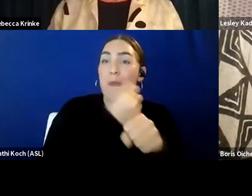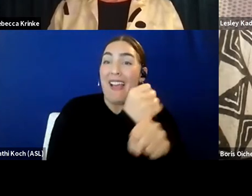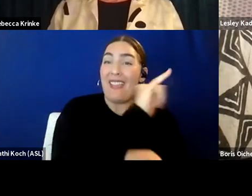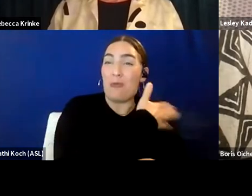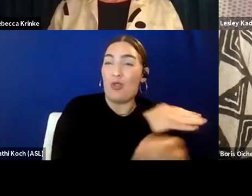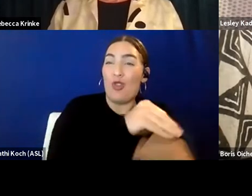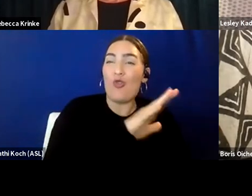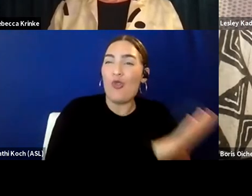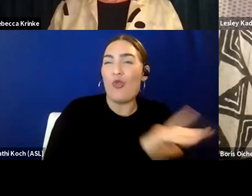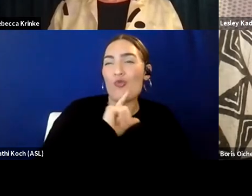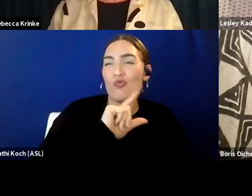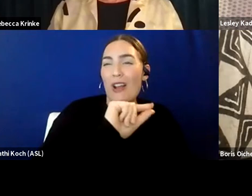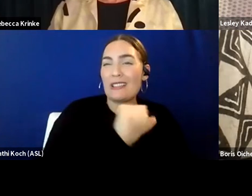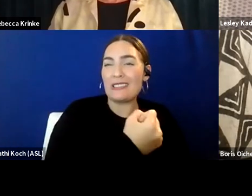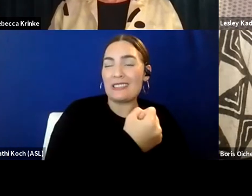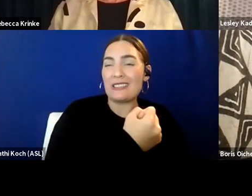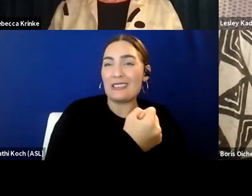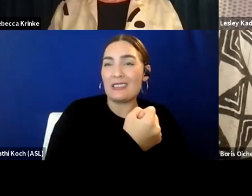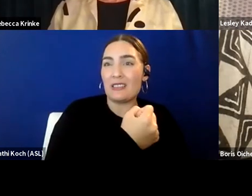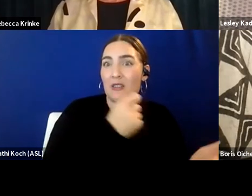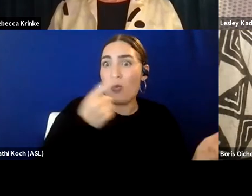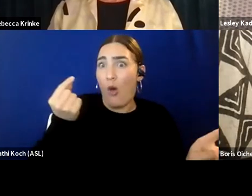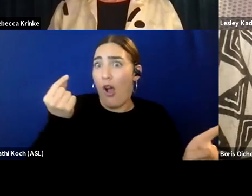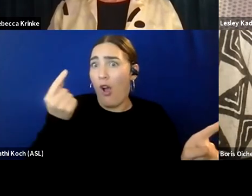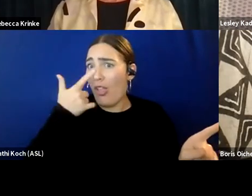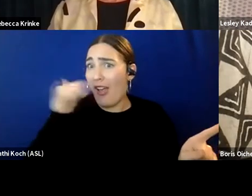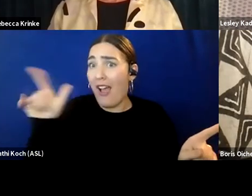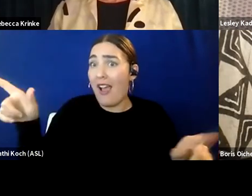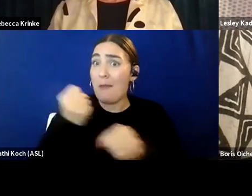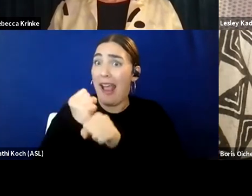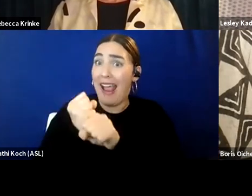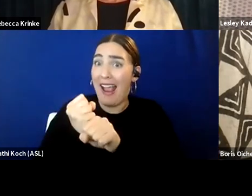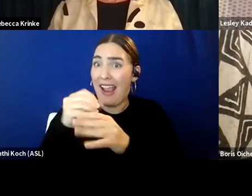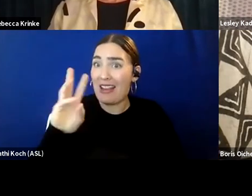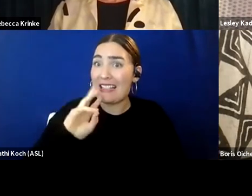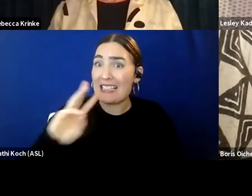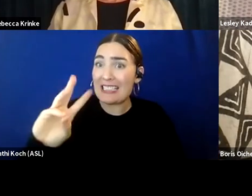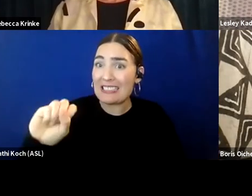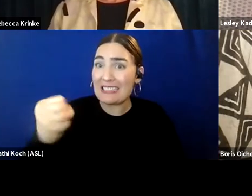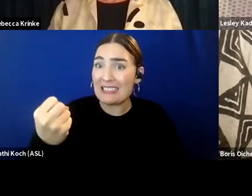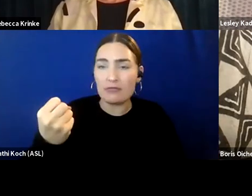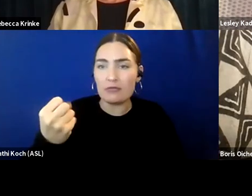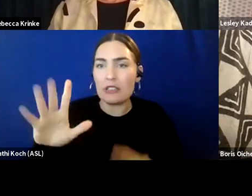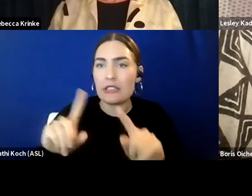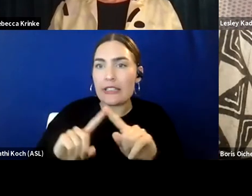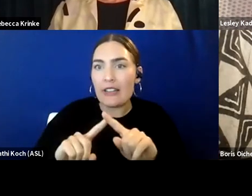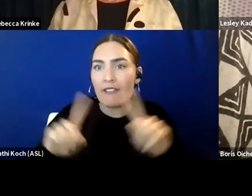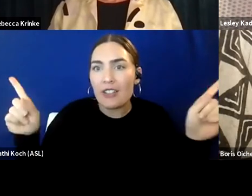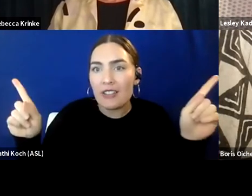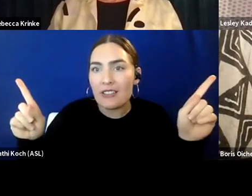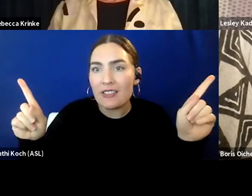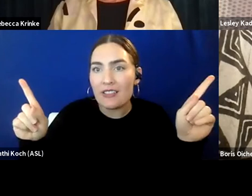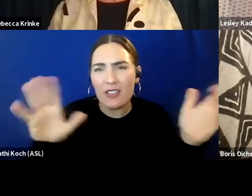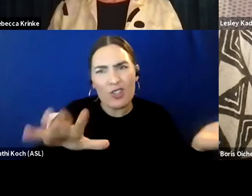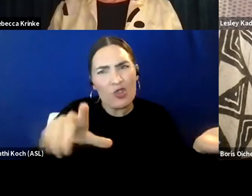same music in their 60s. It's different music. It's a different human. And it should